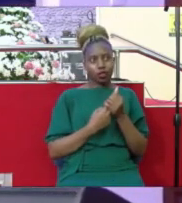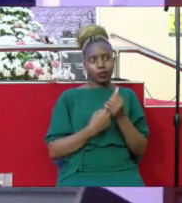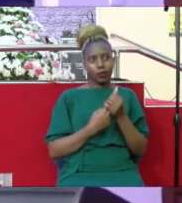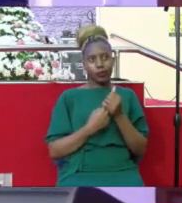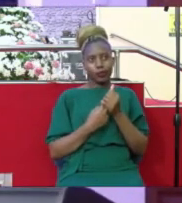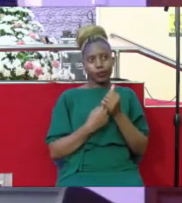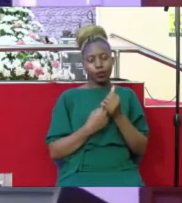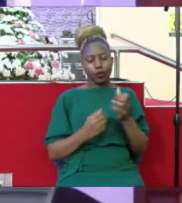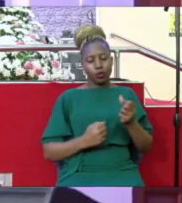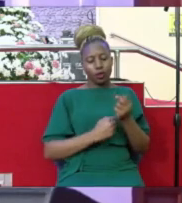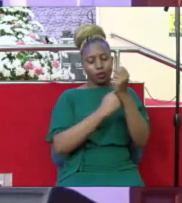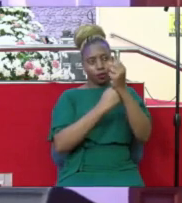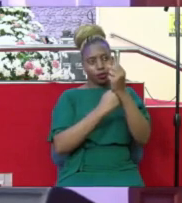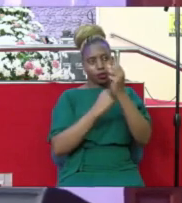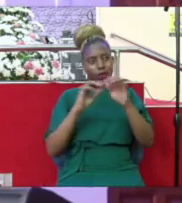so potent